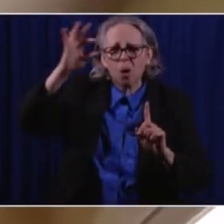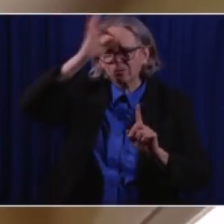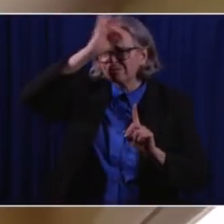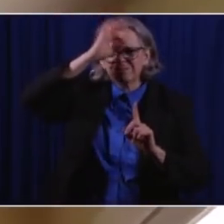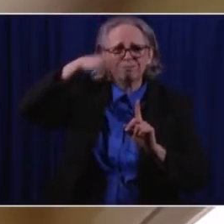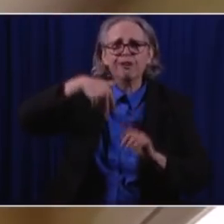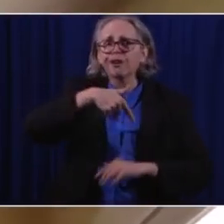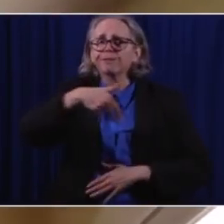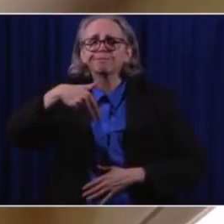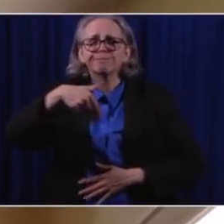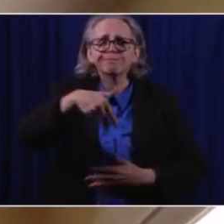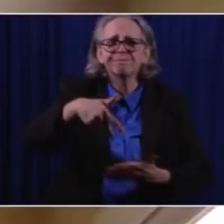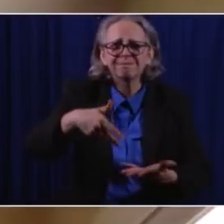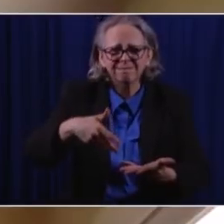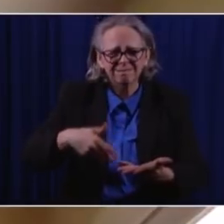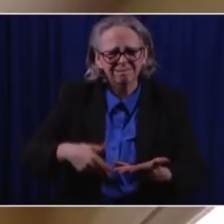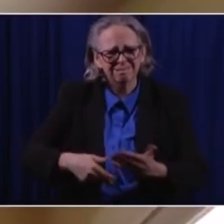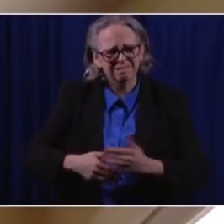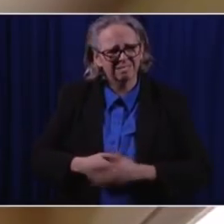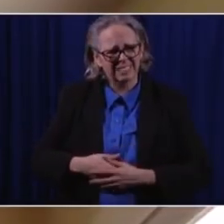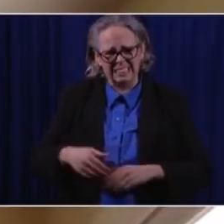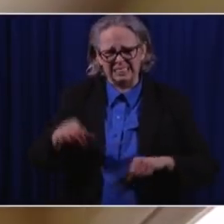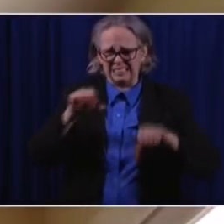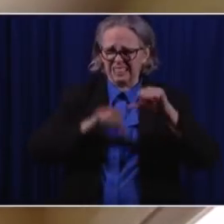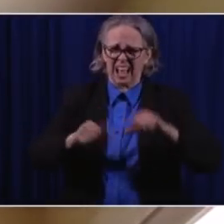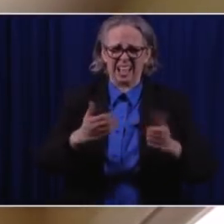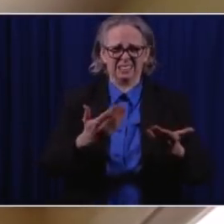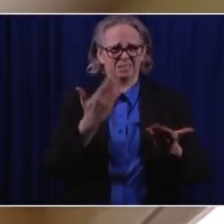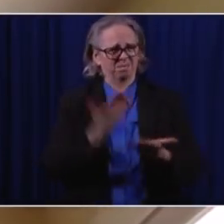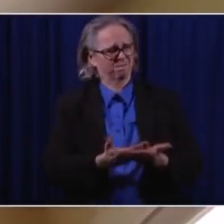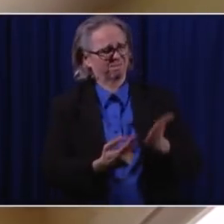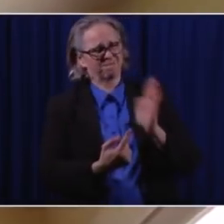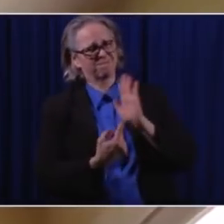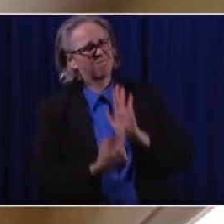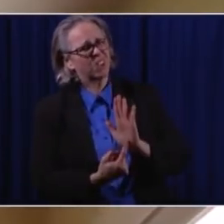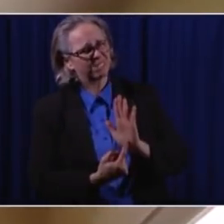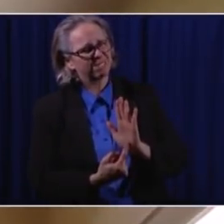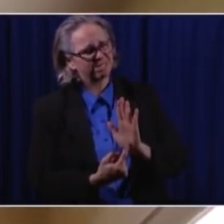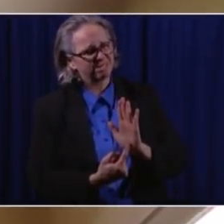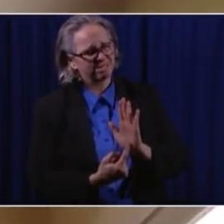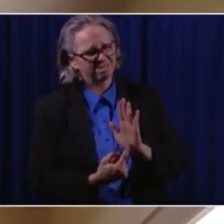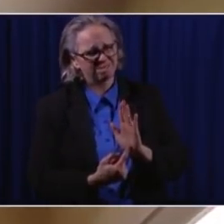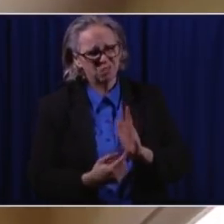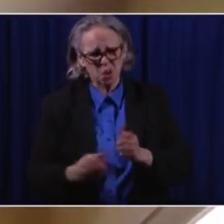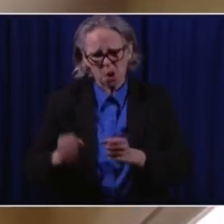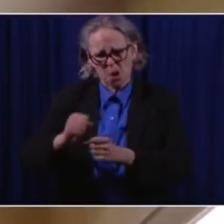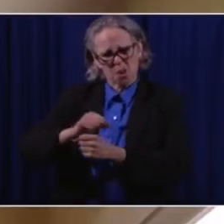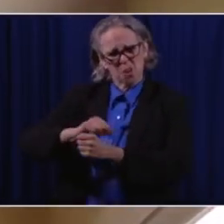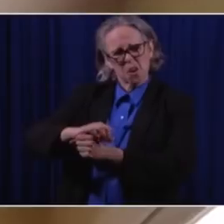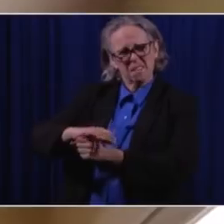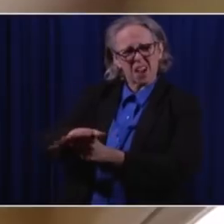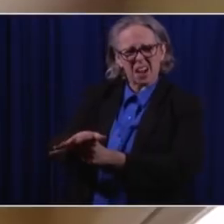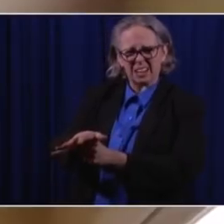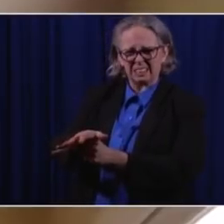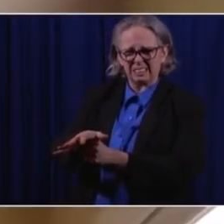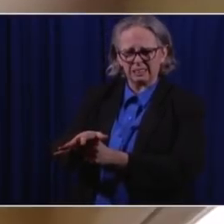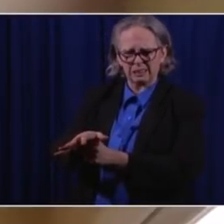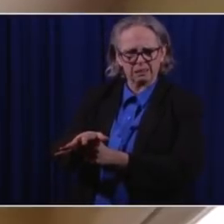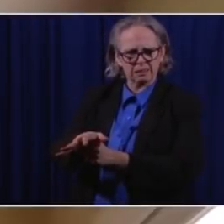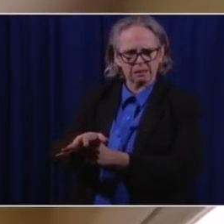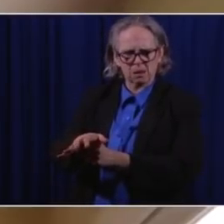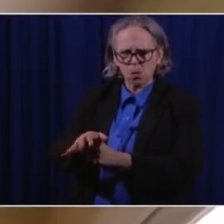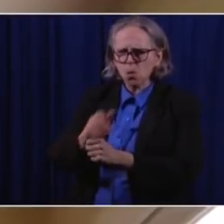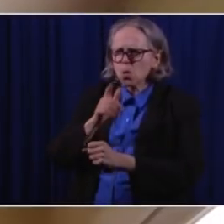know, science is clear, COVID-19 is often silent. It could be passed on by people who really have